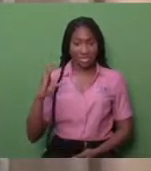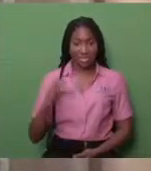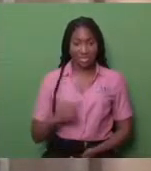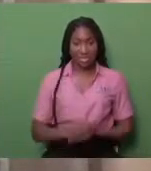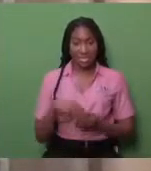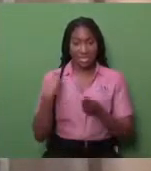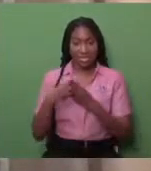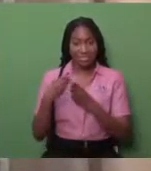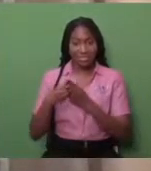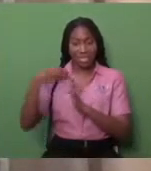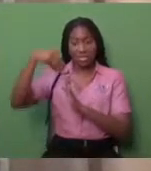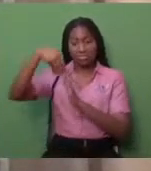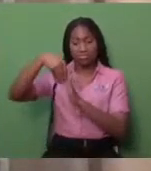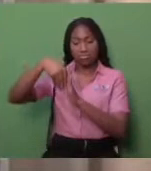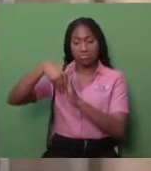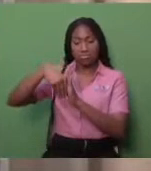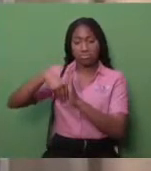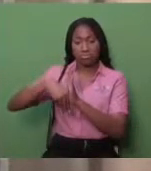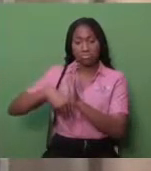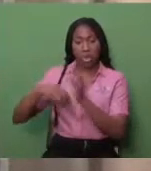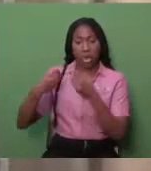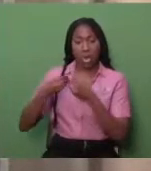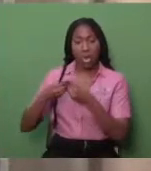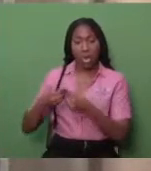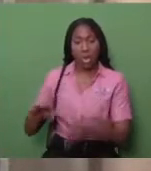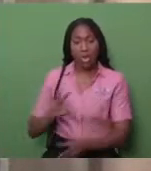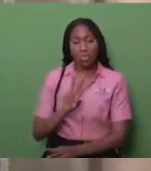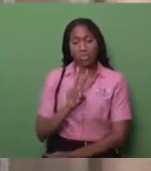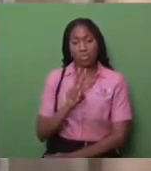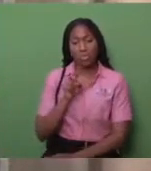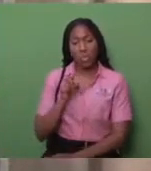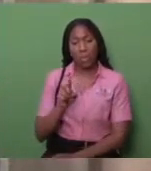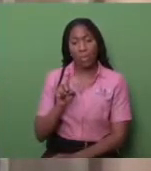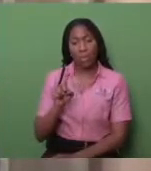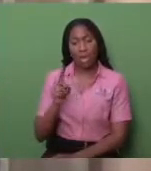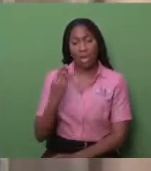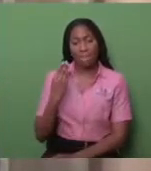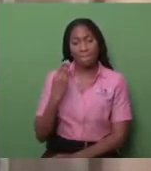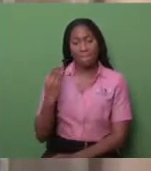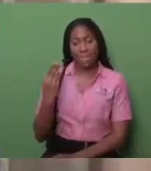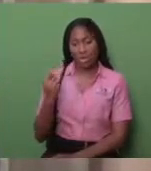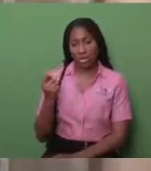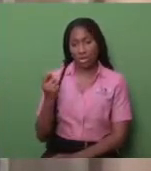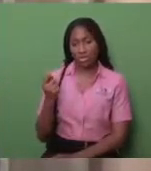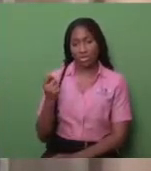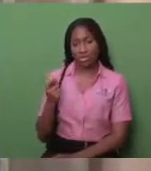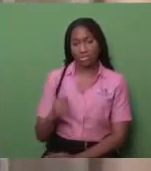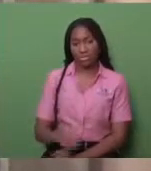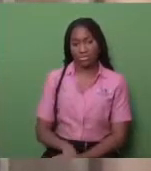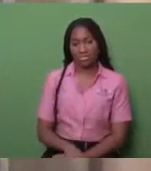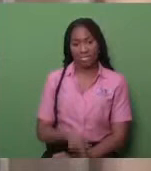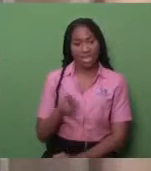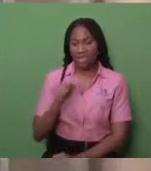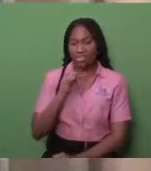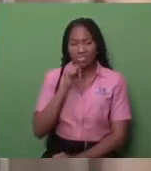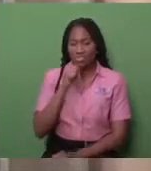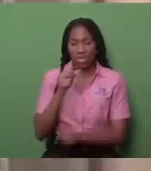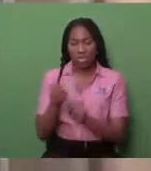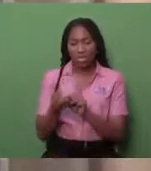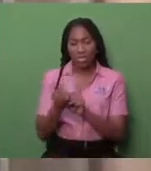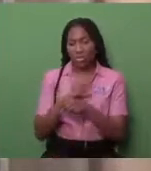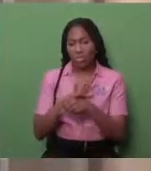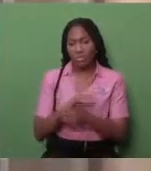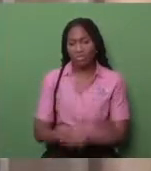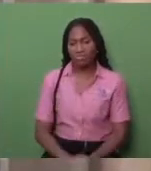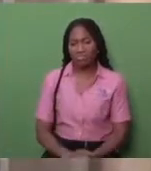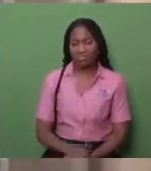We see NGC has recorded a loss of $2.1 billion. That wasn't COVID. That was not the global